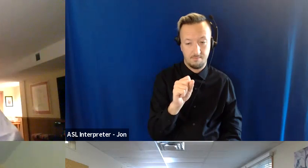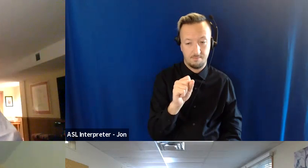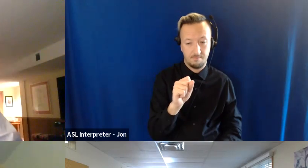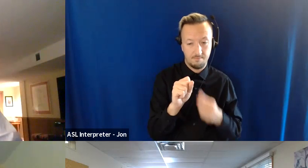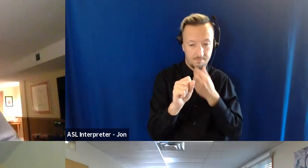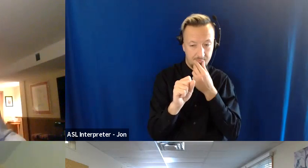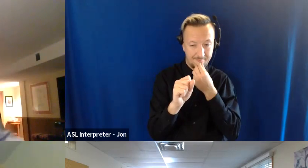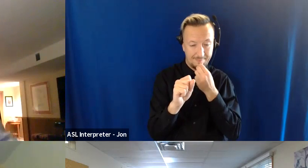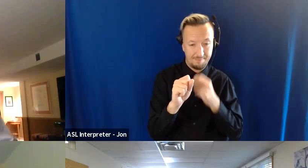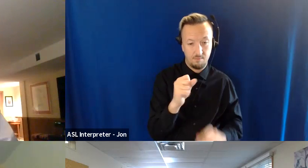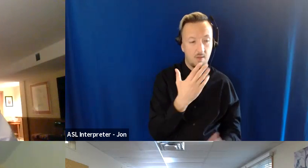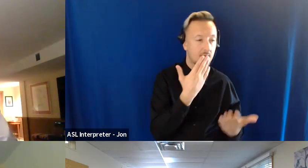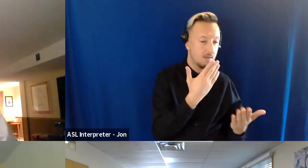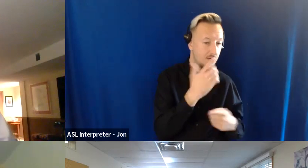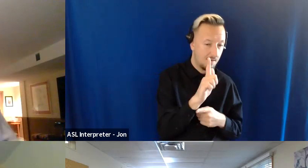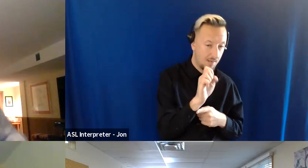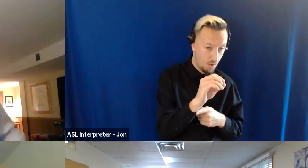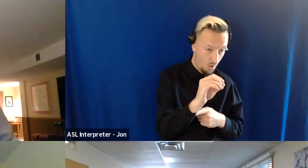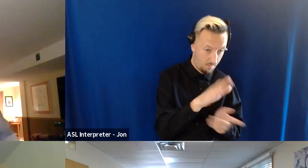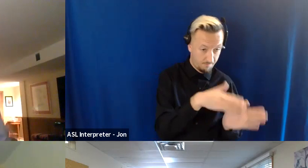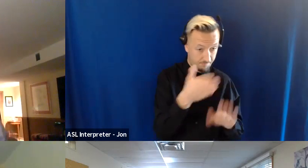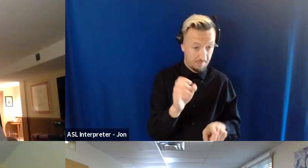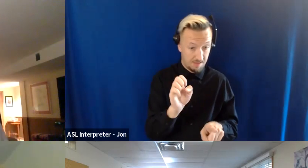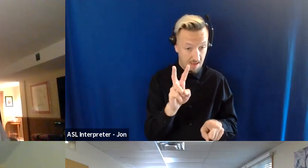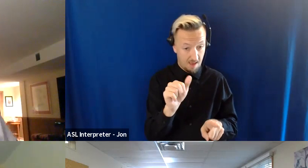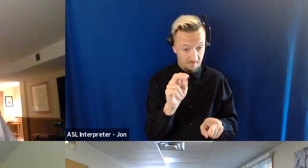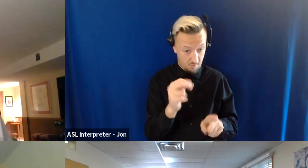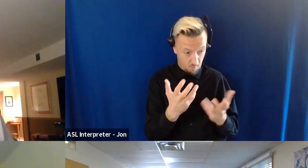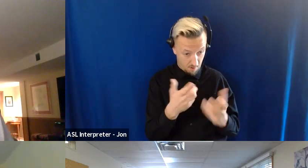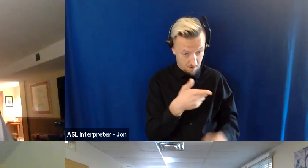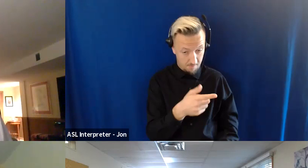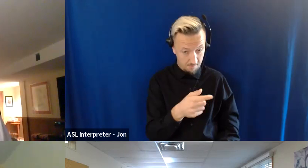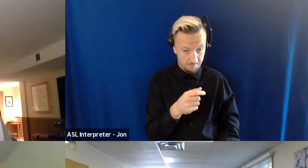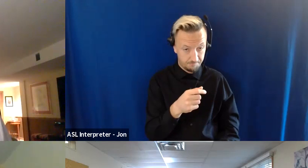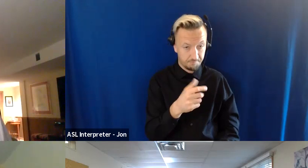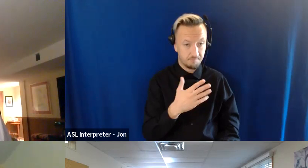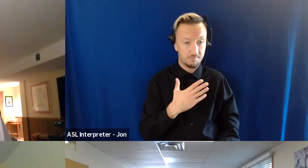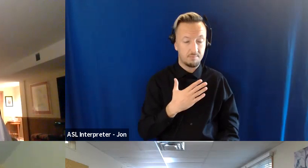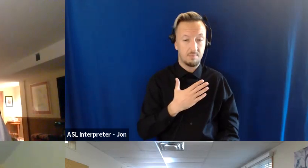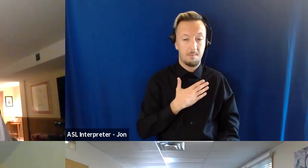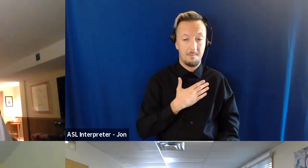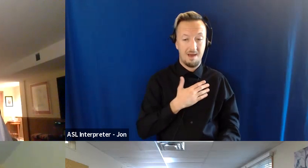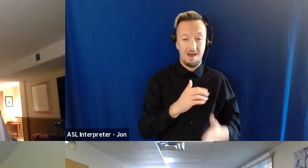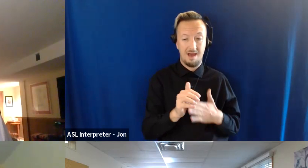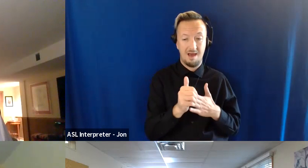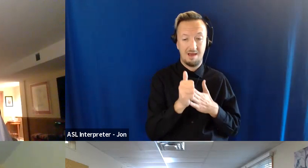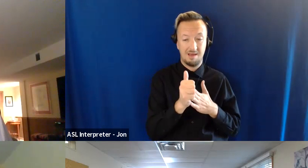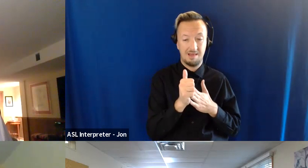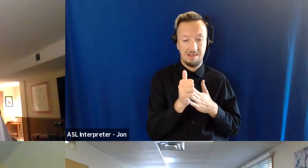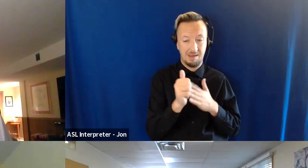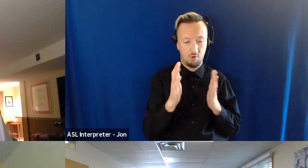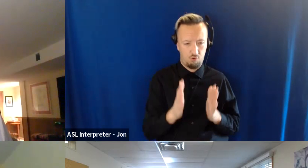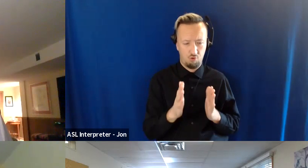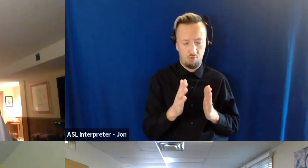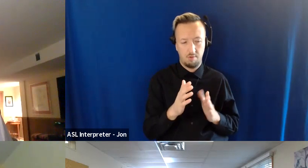Excellent. Thank you, Leo. Evan, you want to go? Yeah. So my leader kind of tags off a little bit